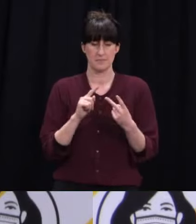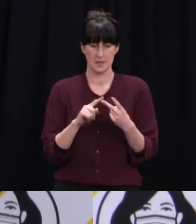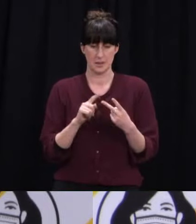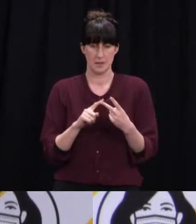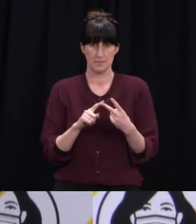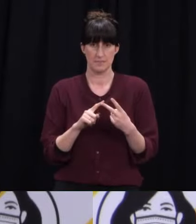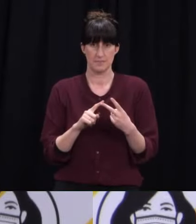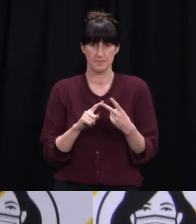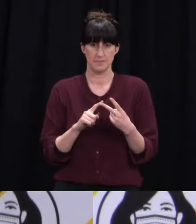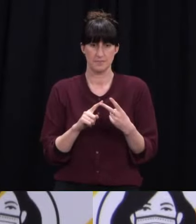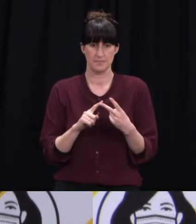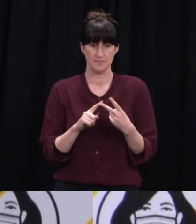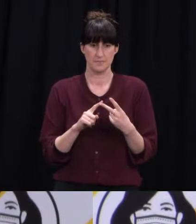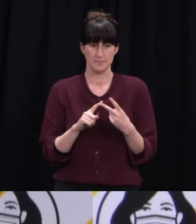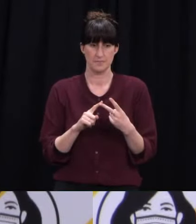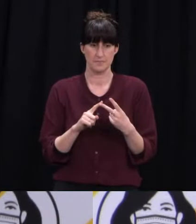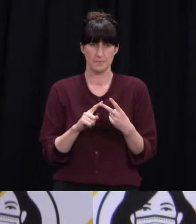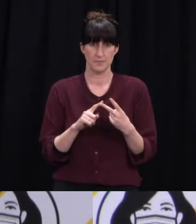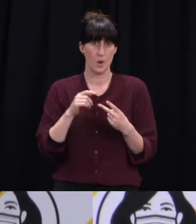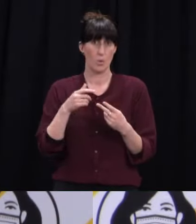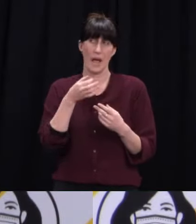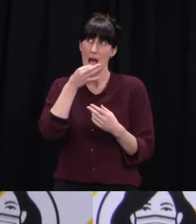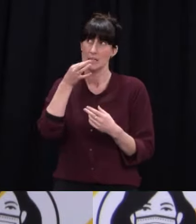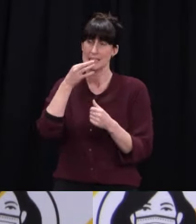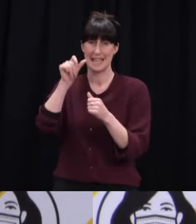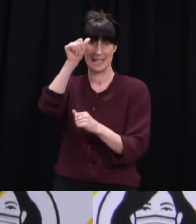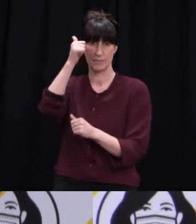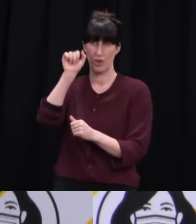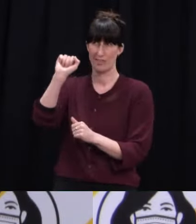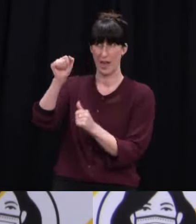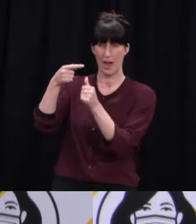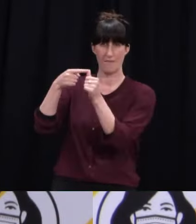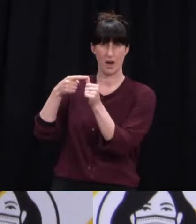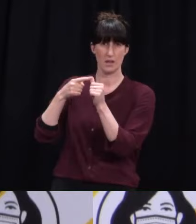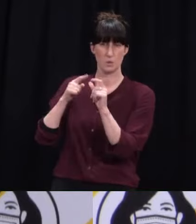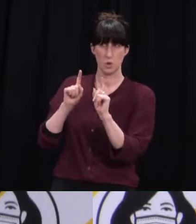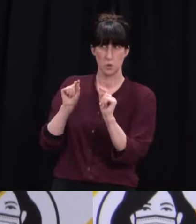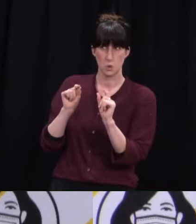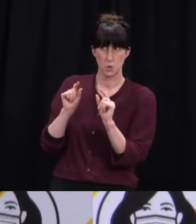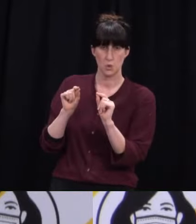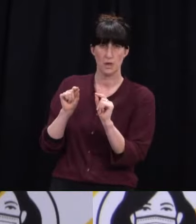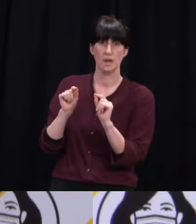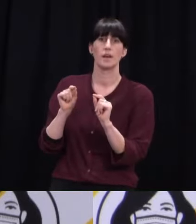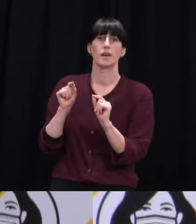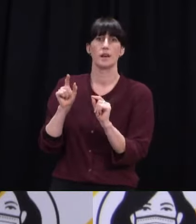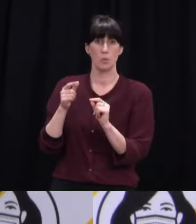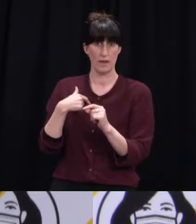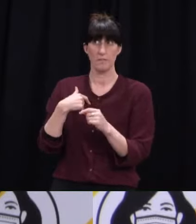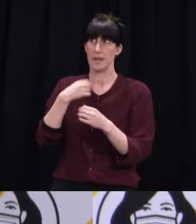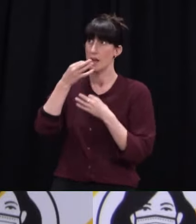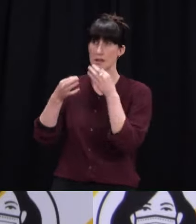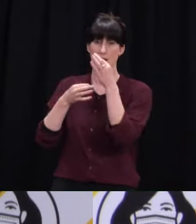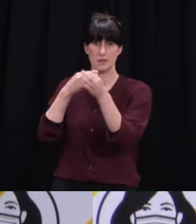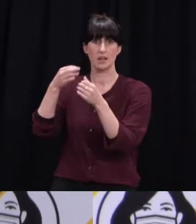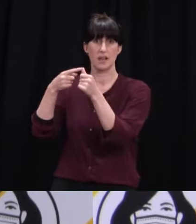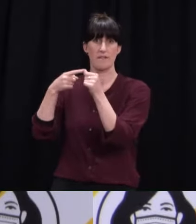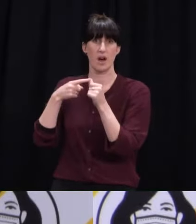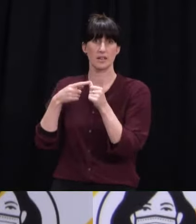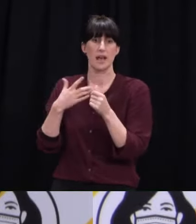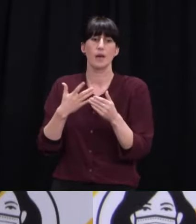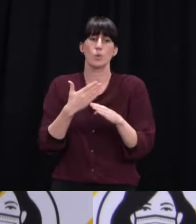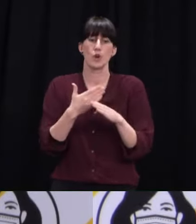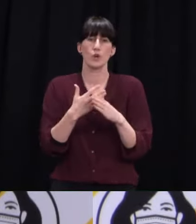then what the expert advice was to actually do in this situation, and we've been seeking that advice, working closely with the